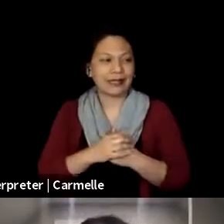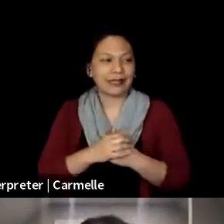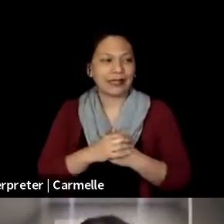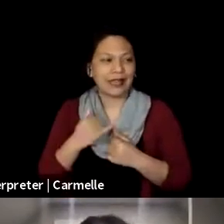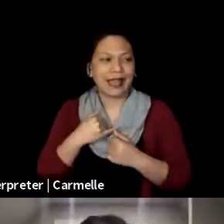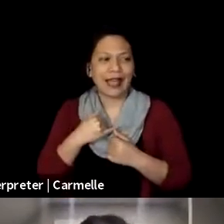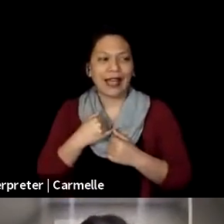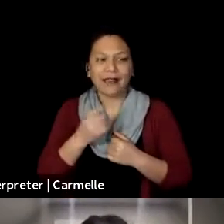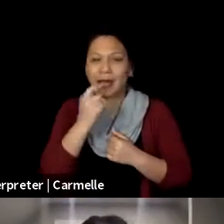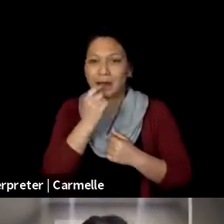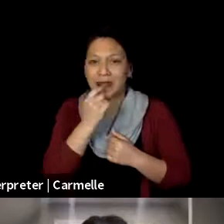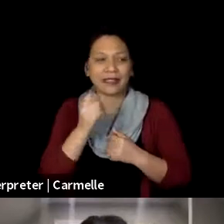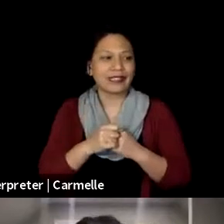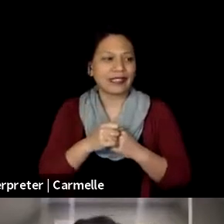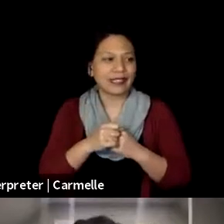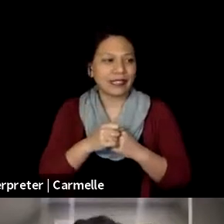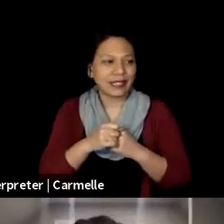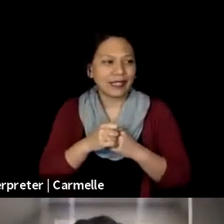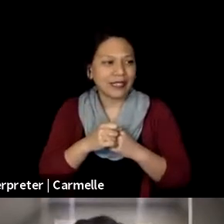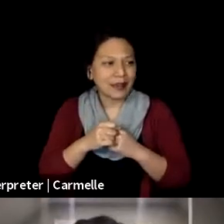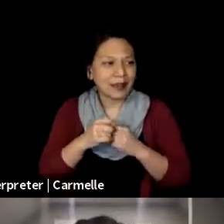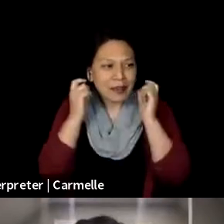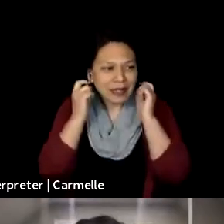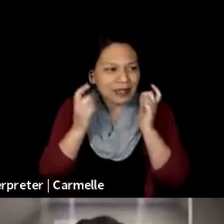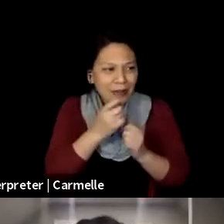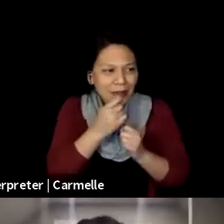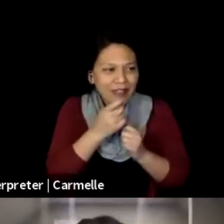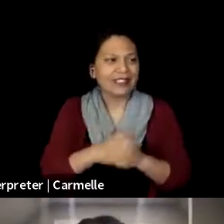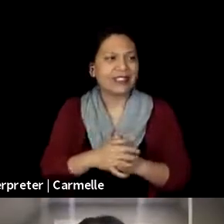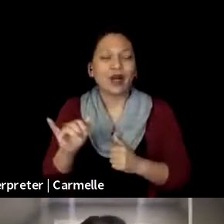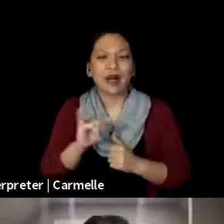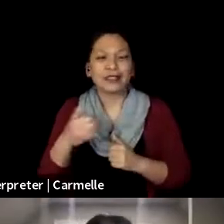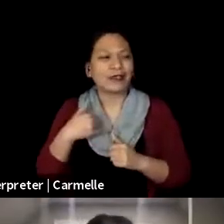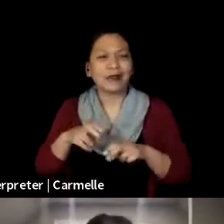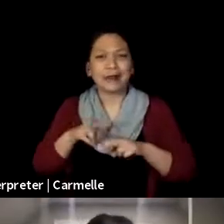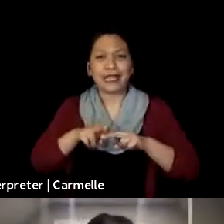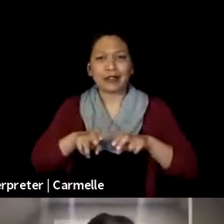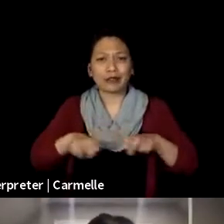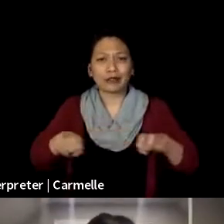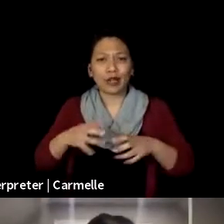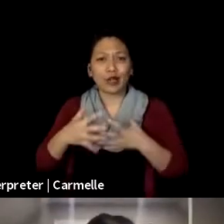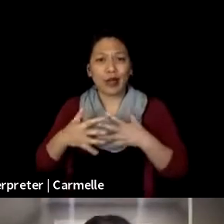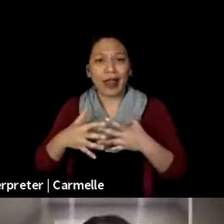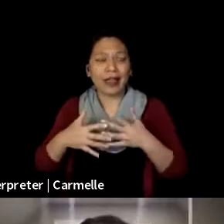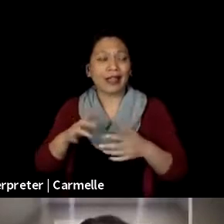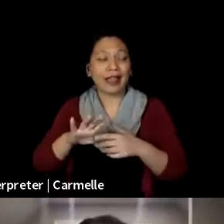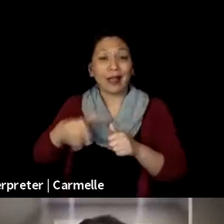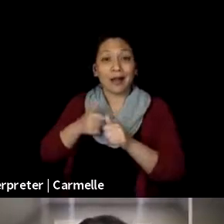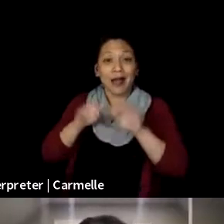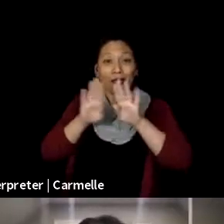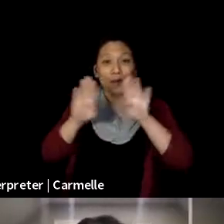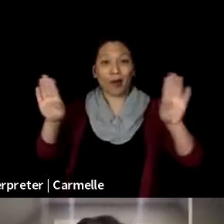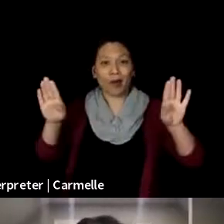facial piercings and I am sitting on a gray velvet couch, and on the wall behind me is